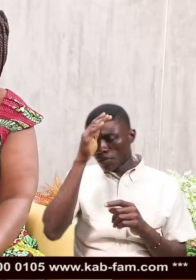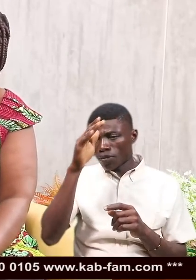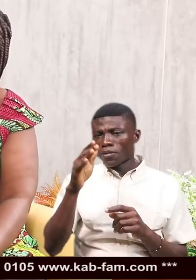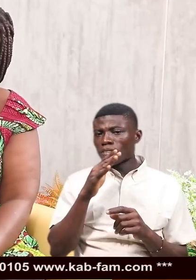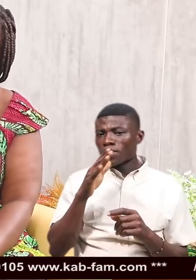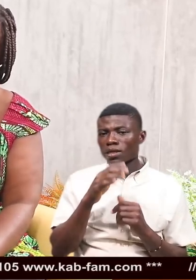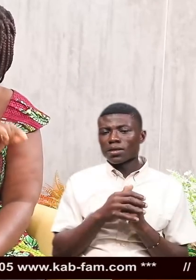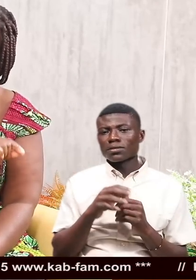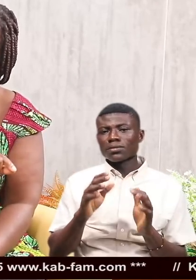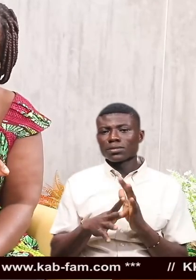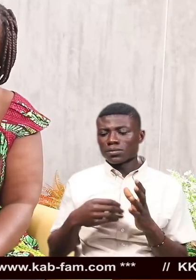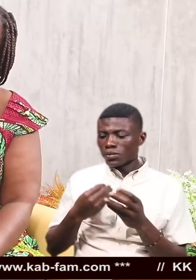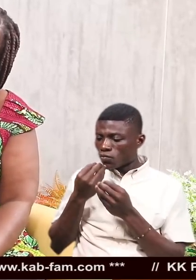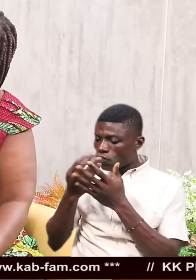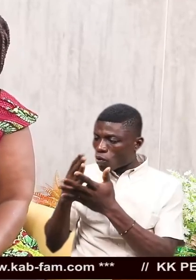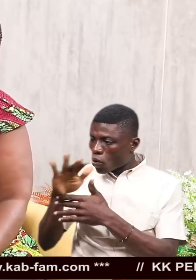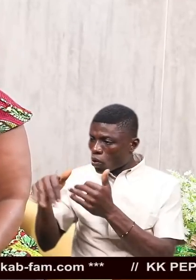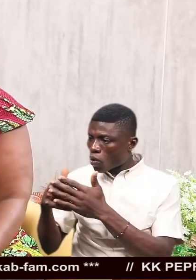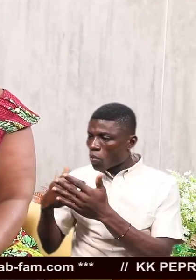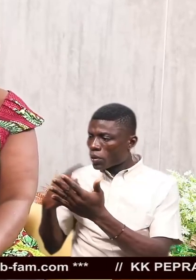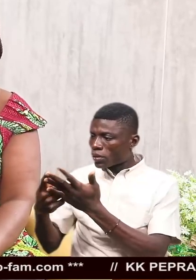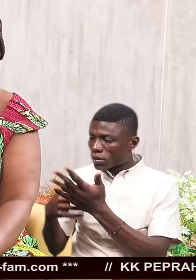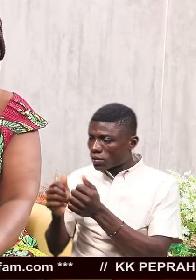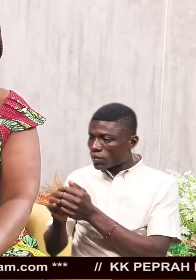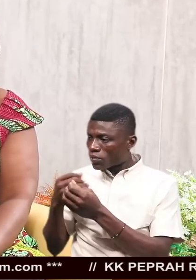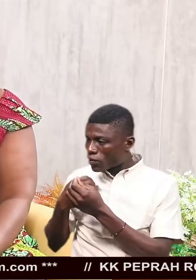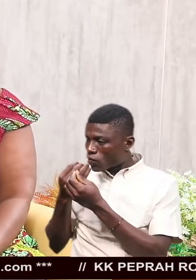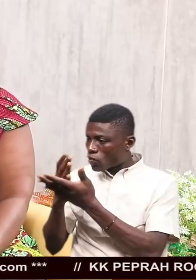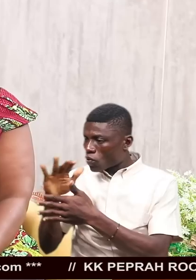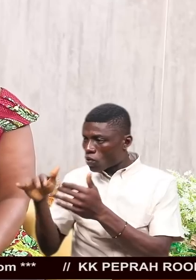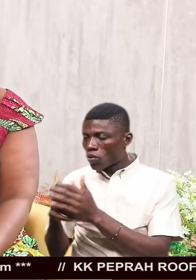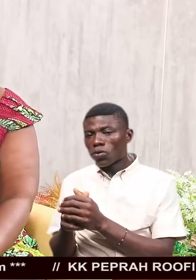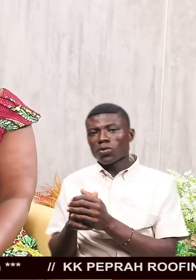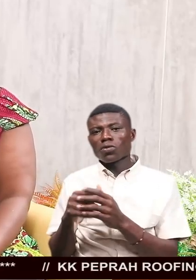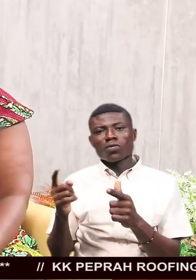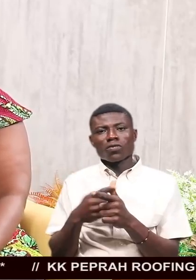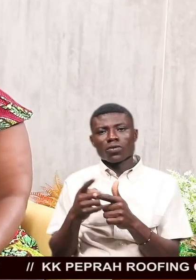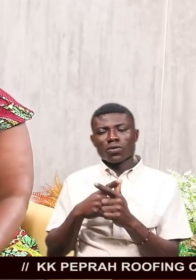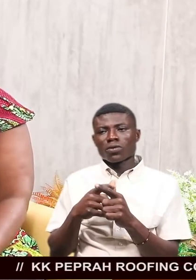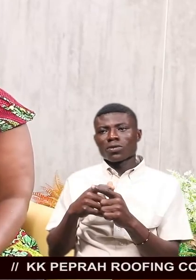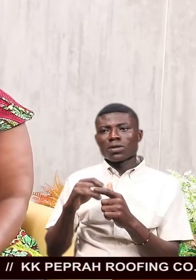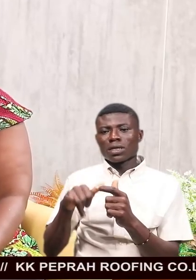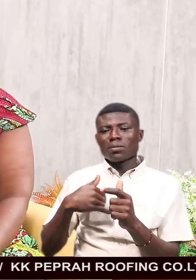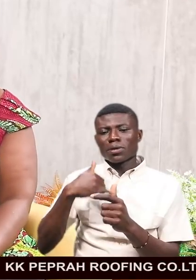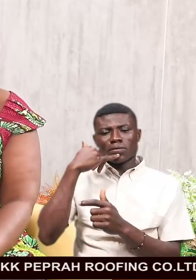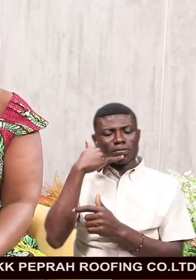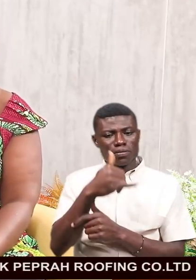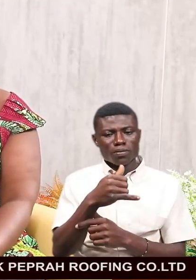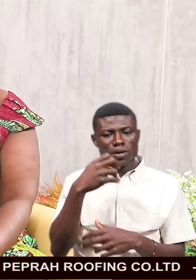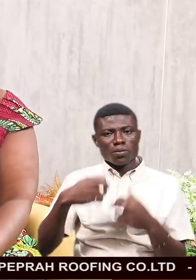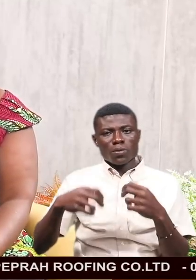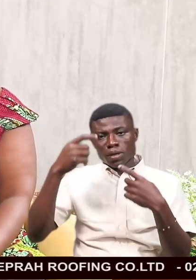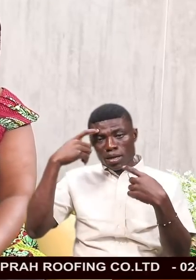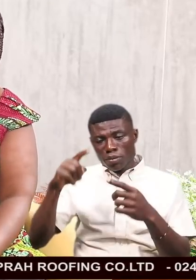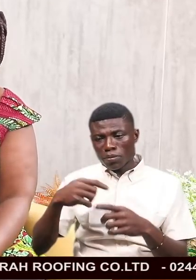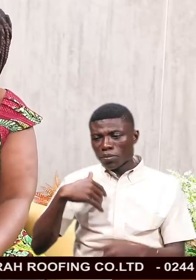I may day a sermon, a cord down or mono. Or money my first point of call. Ah, problem ne